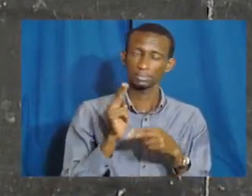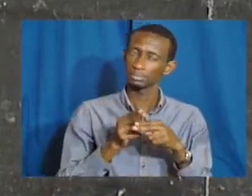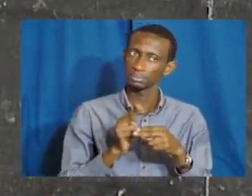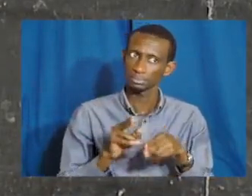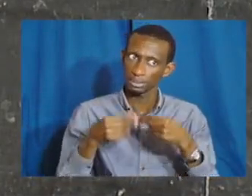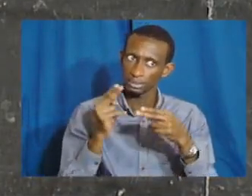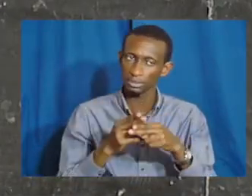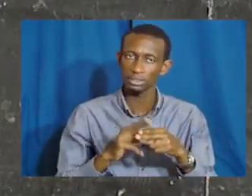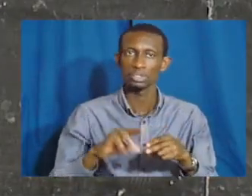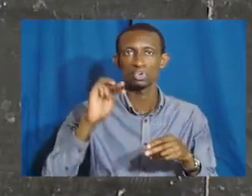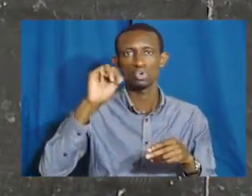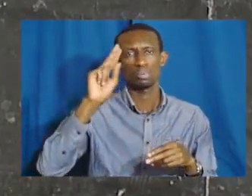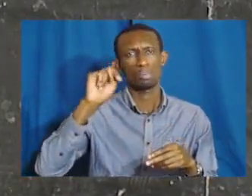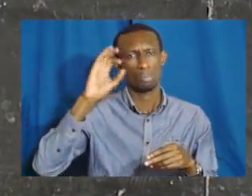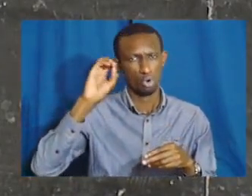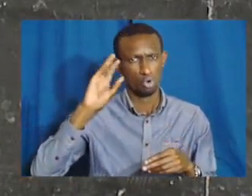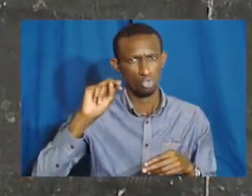Monohydric alcohols.